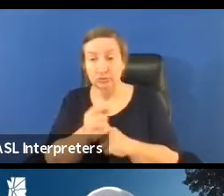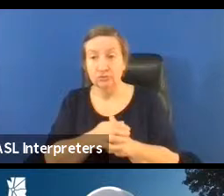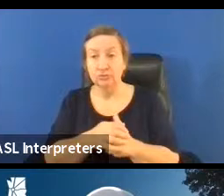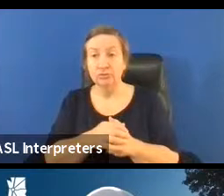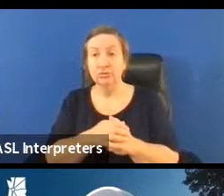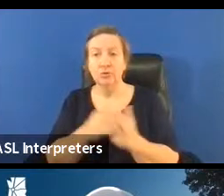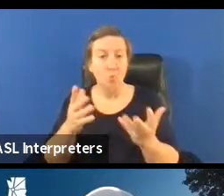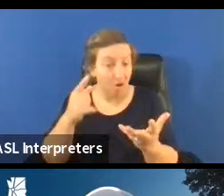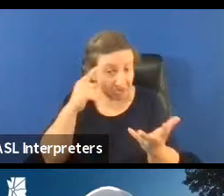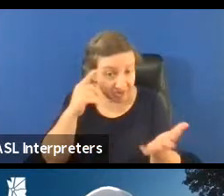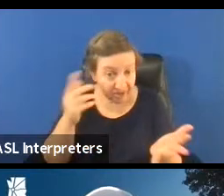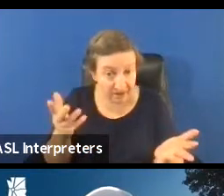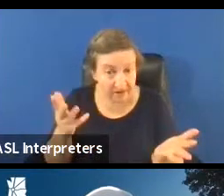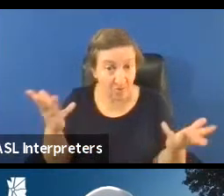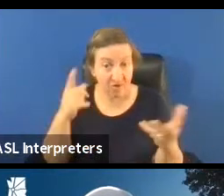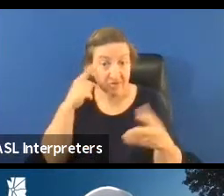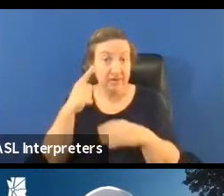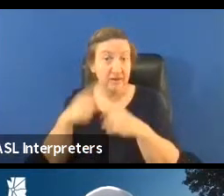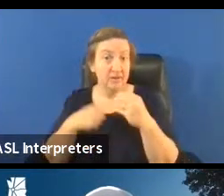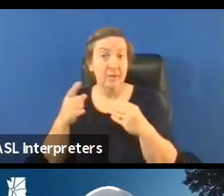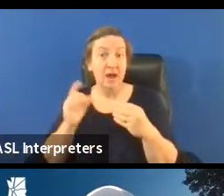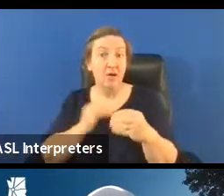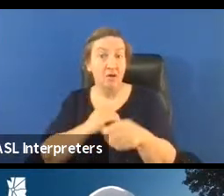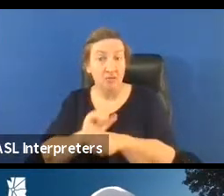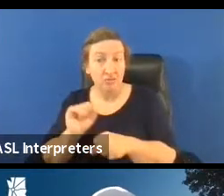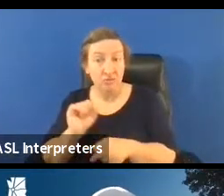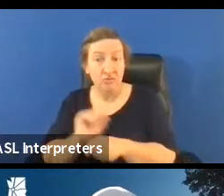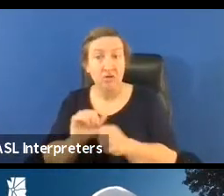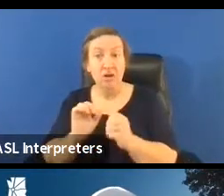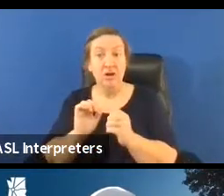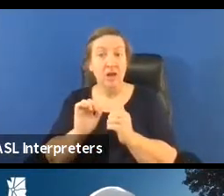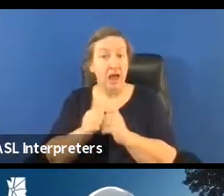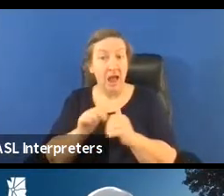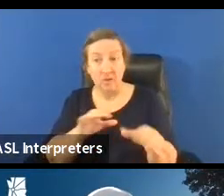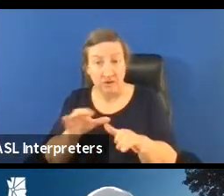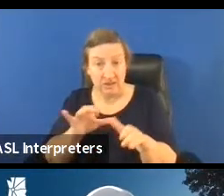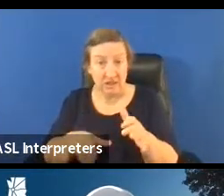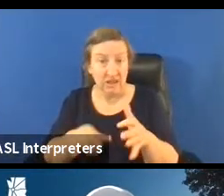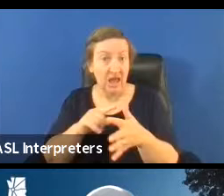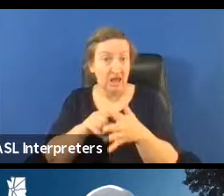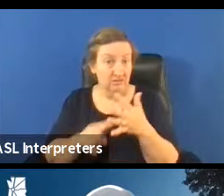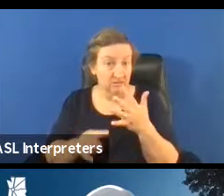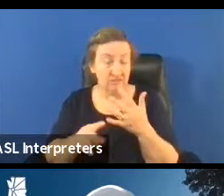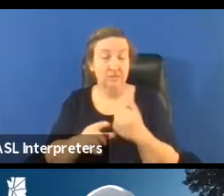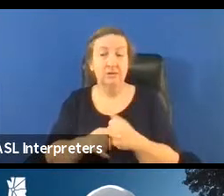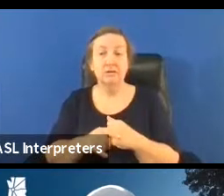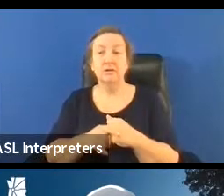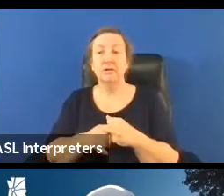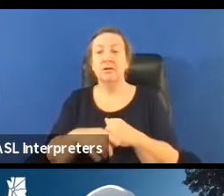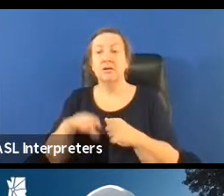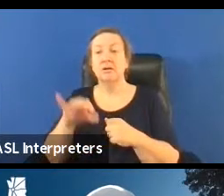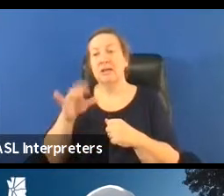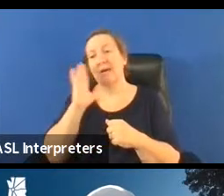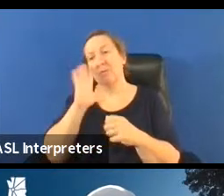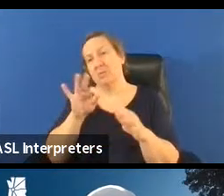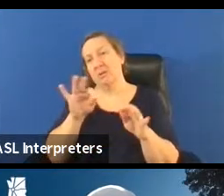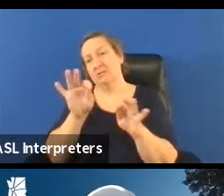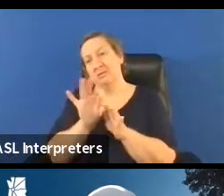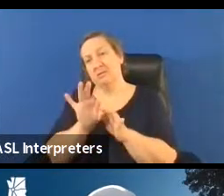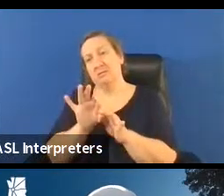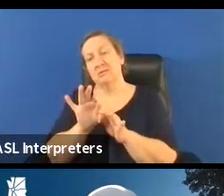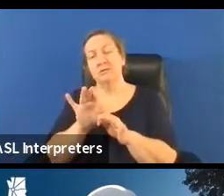what do you guys think? What do you think about what we've done and how we've done it? So that's going to be key to making